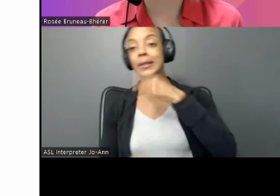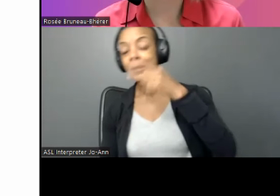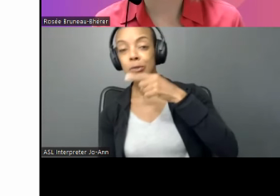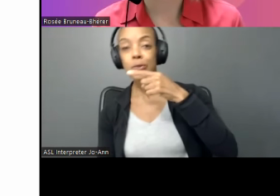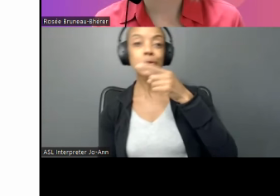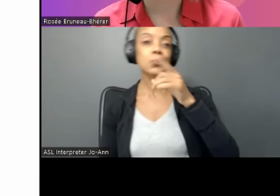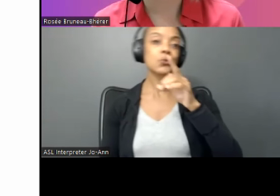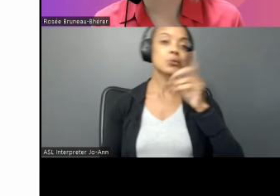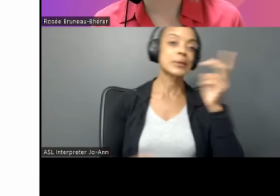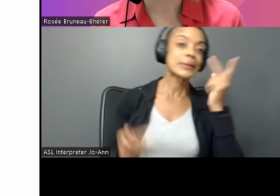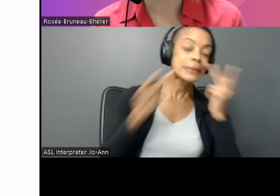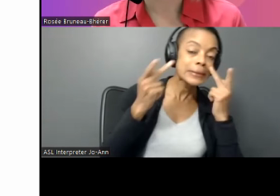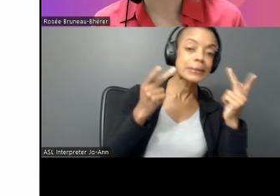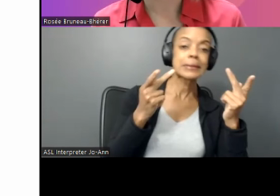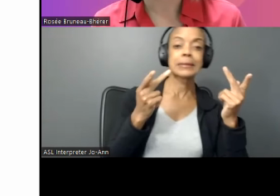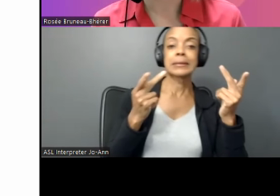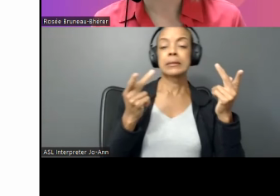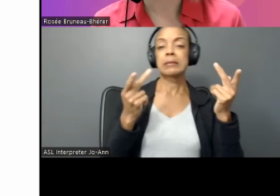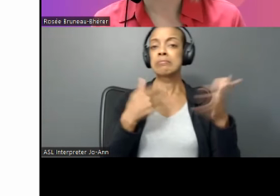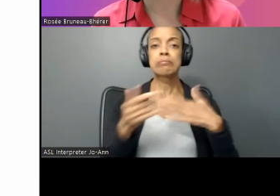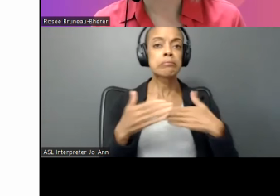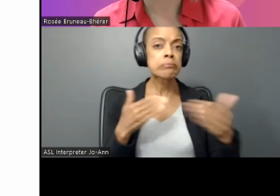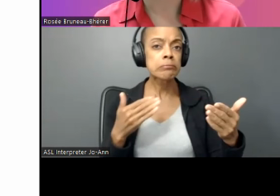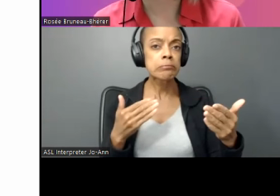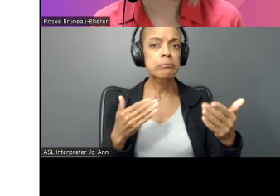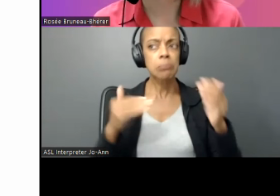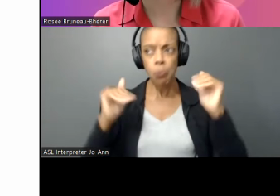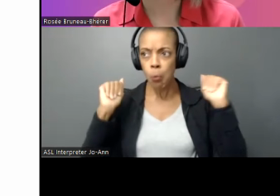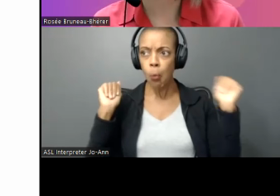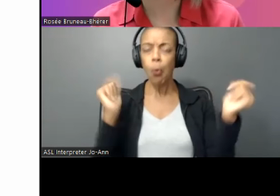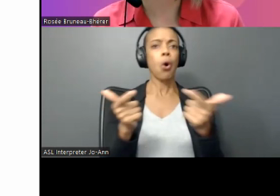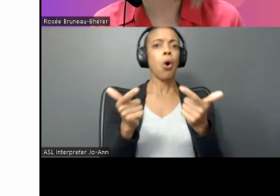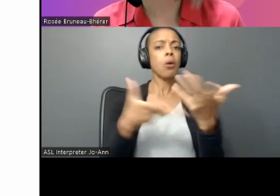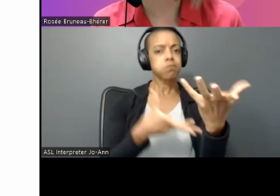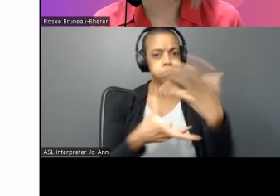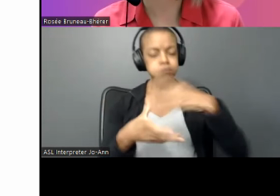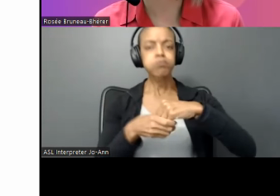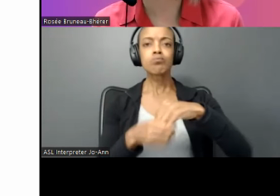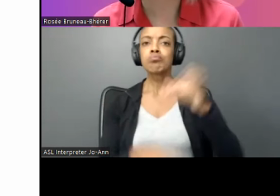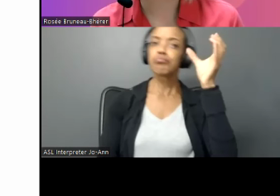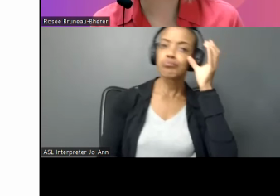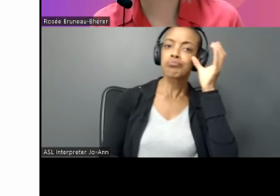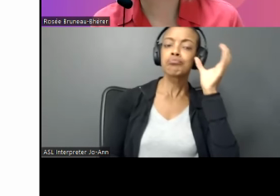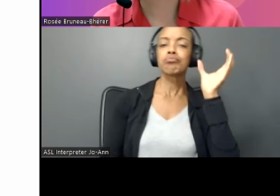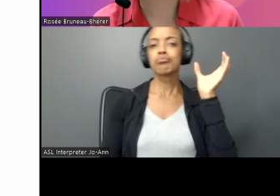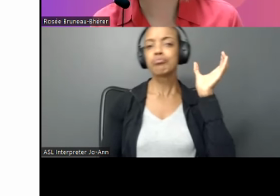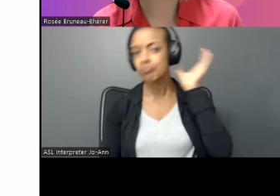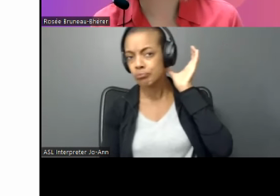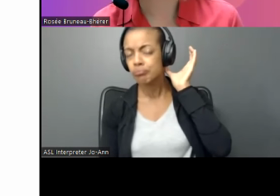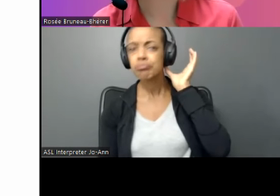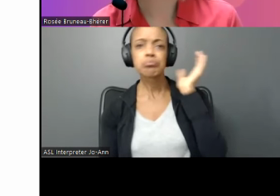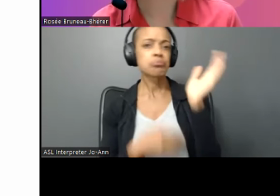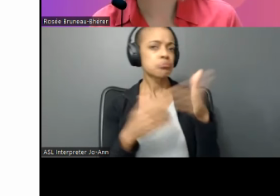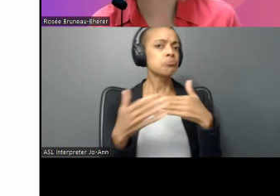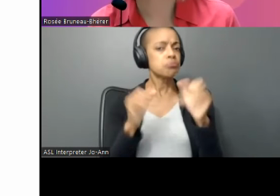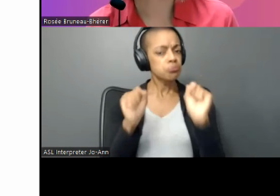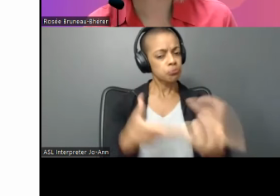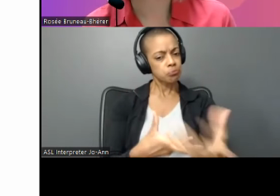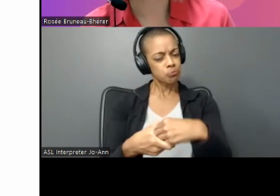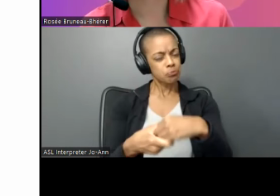people who don't, so that everyone can participate in this discussion. I realize that I don't have